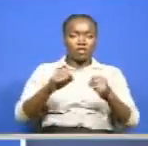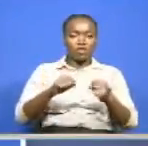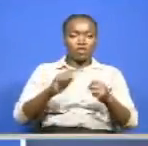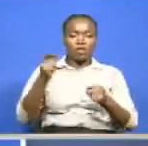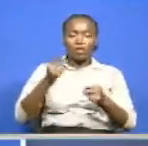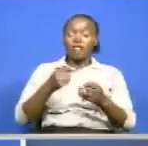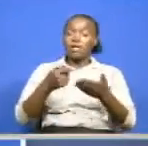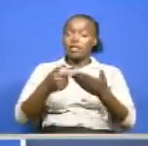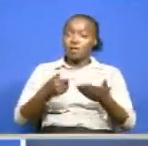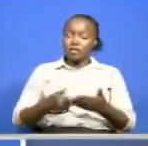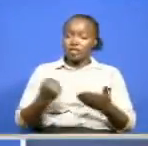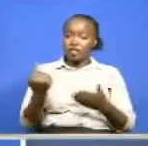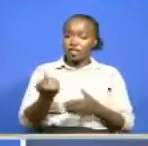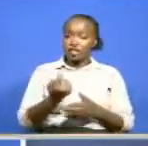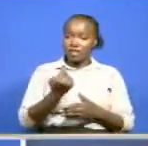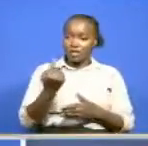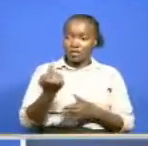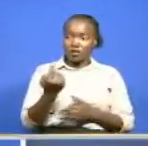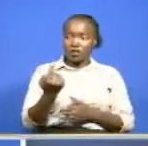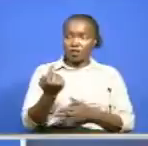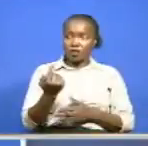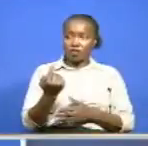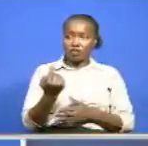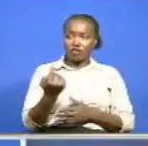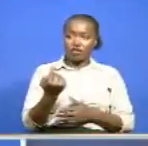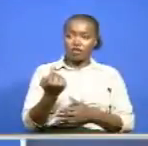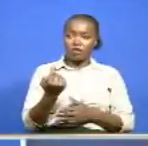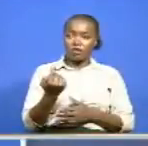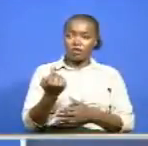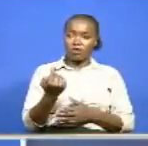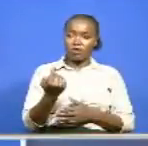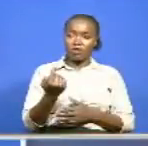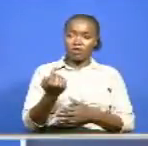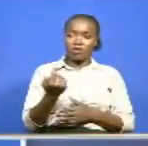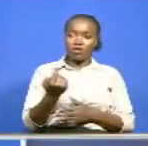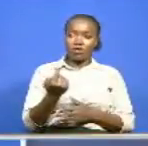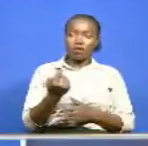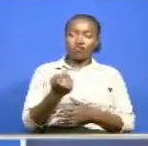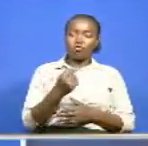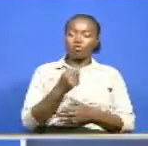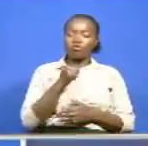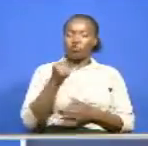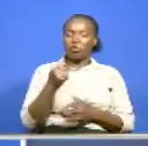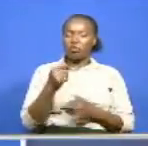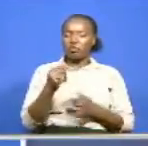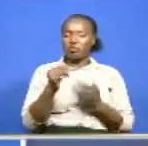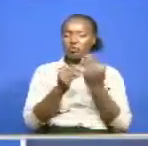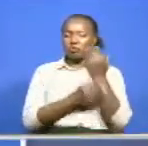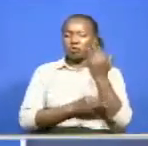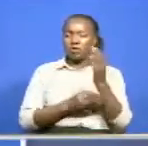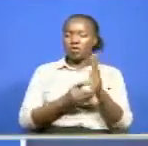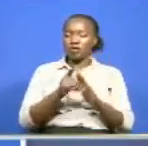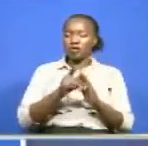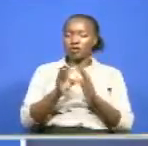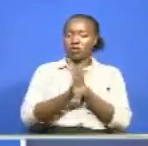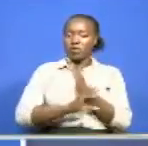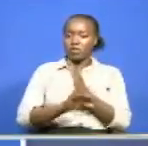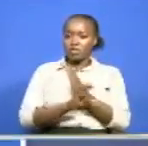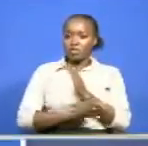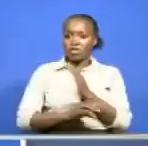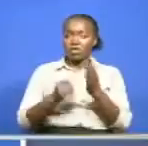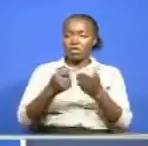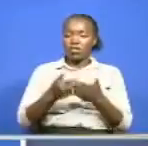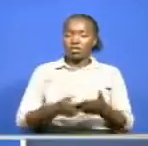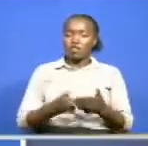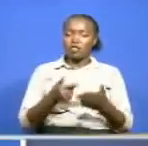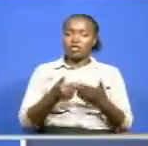negotiated this alone, given its the fact that it is not a least developed country, we have negotiated it in a manner that